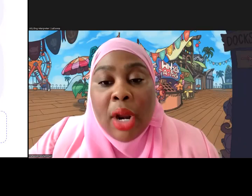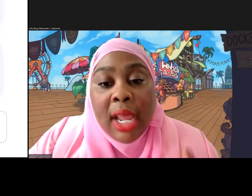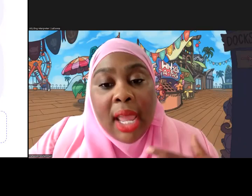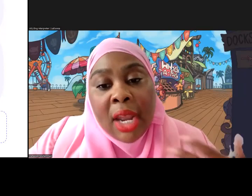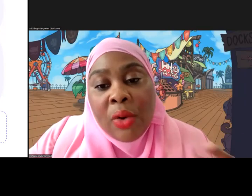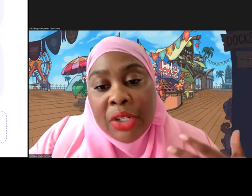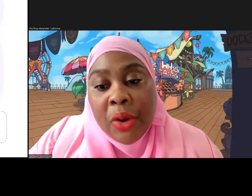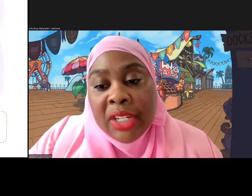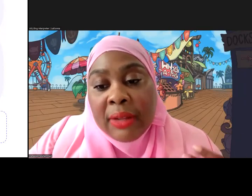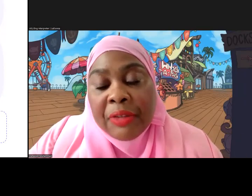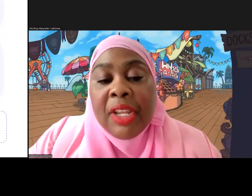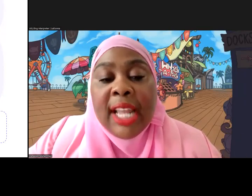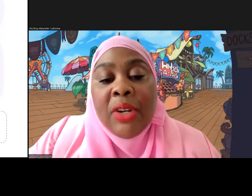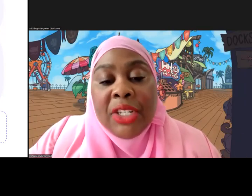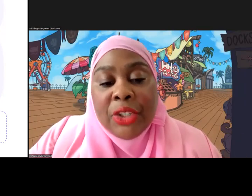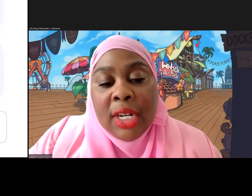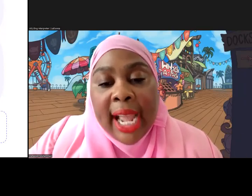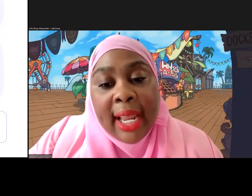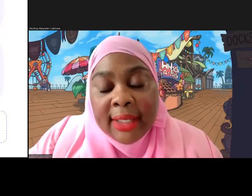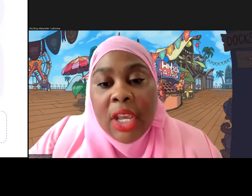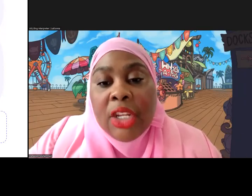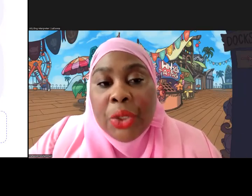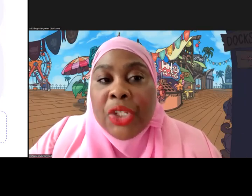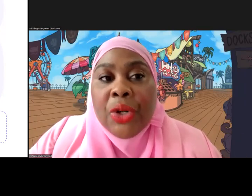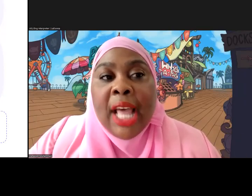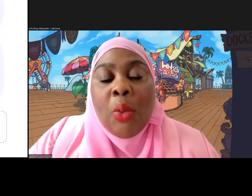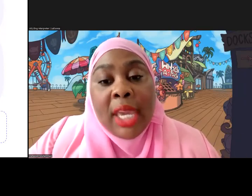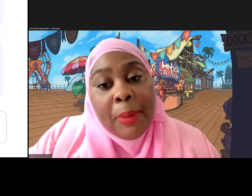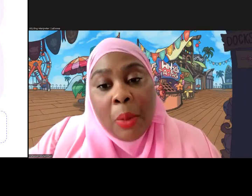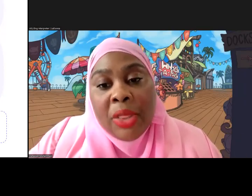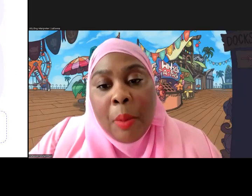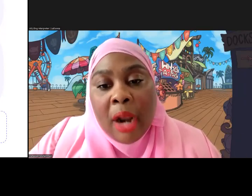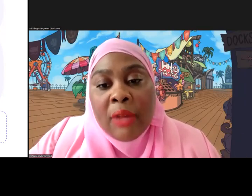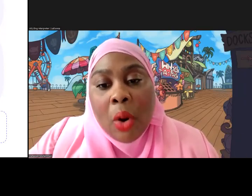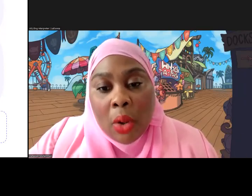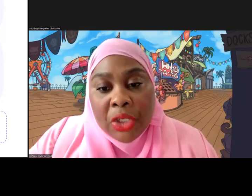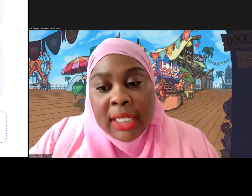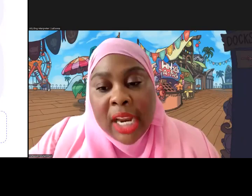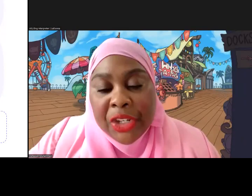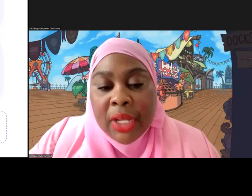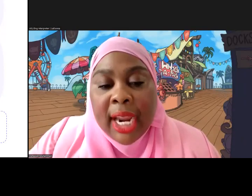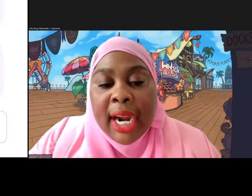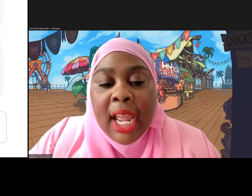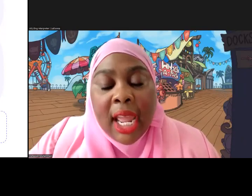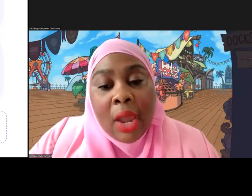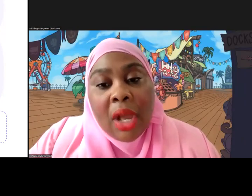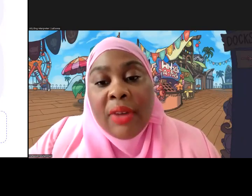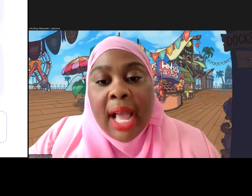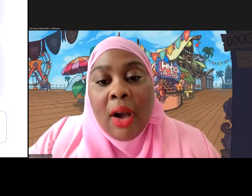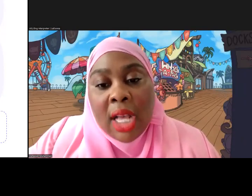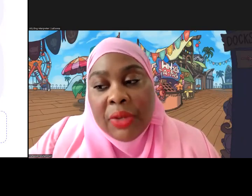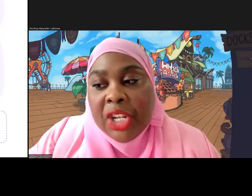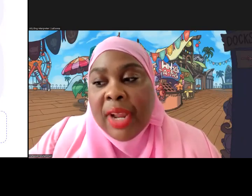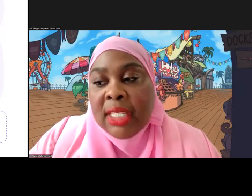provide support in over 250 languages or dialects to ensure that we keep up with the model of cultural intentional care. And